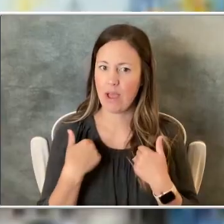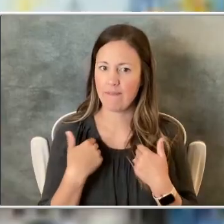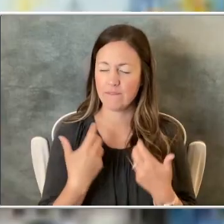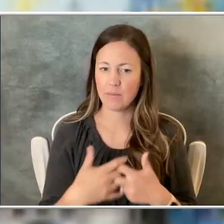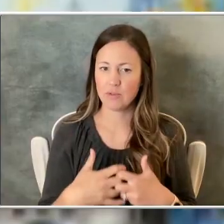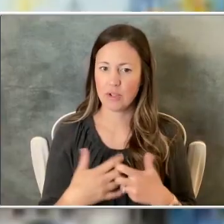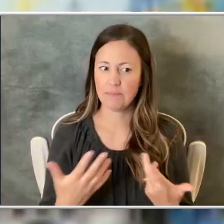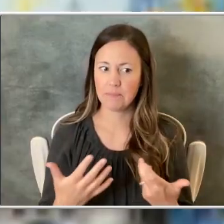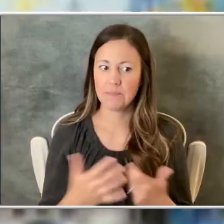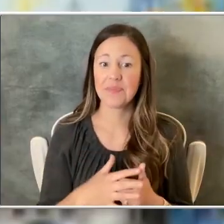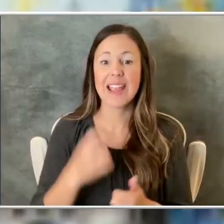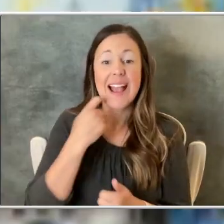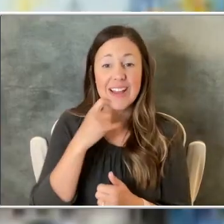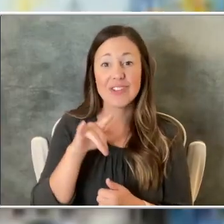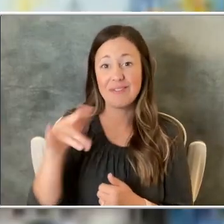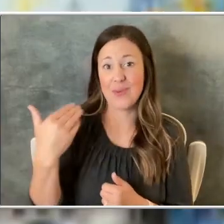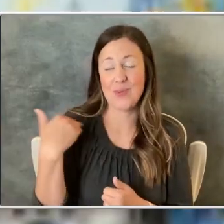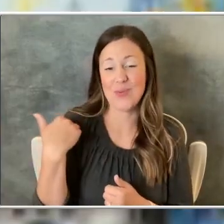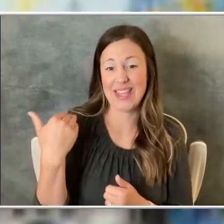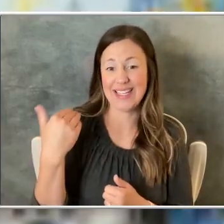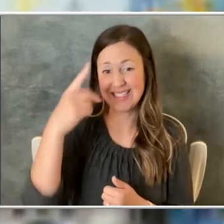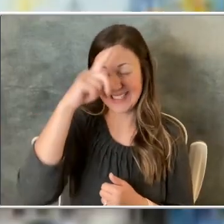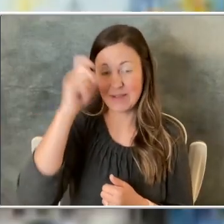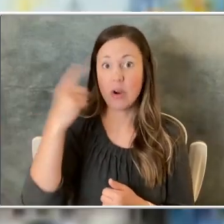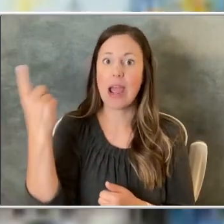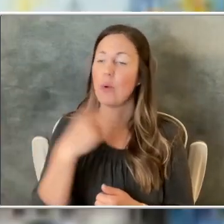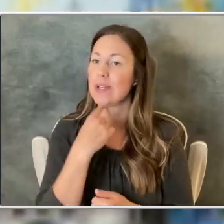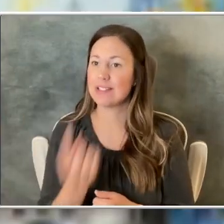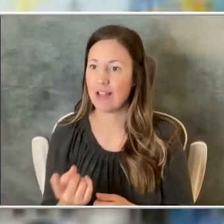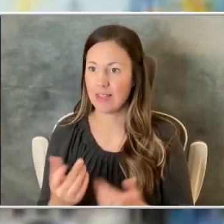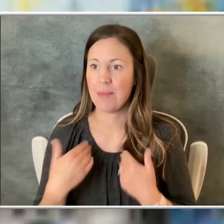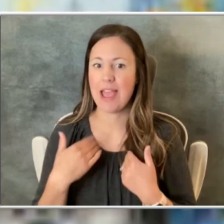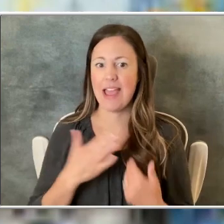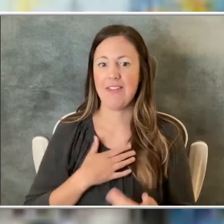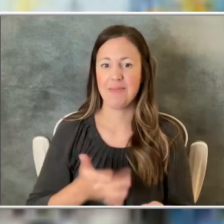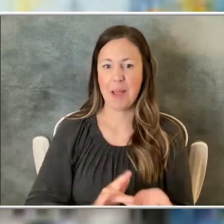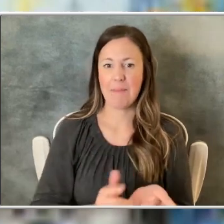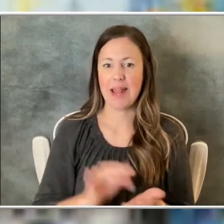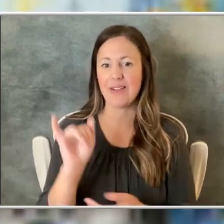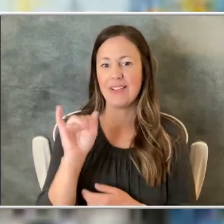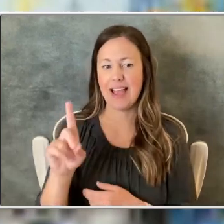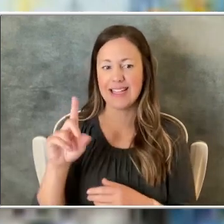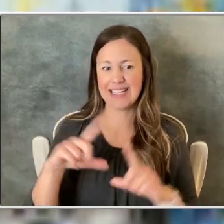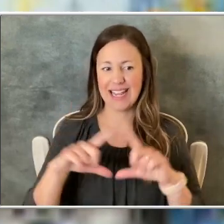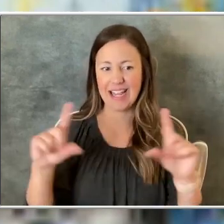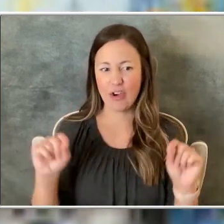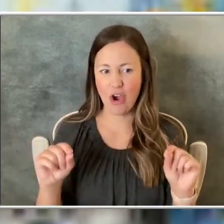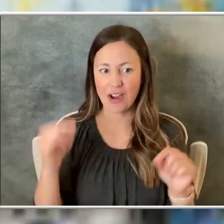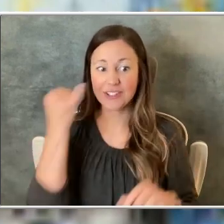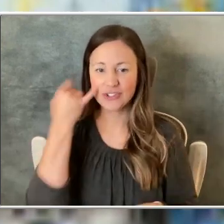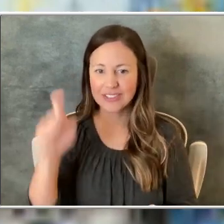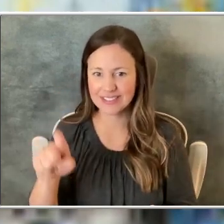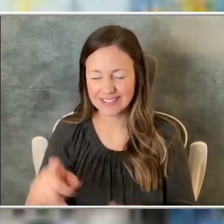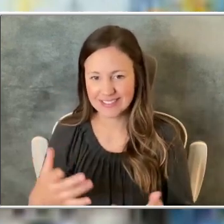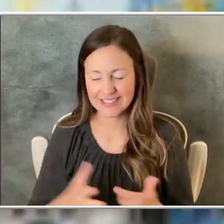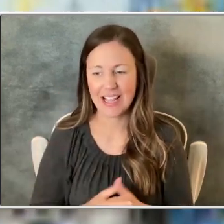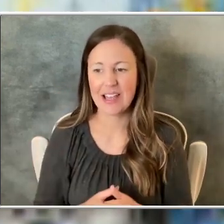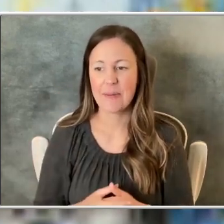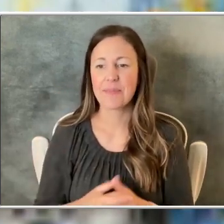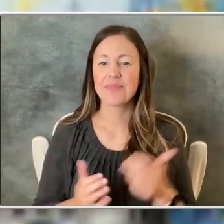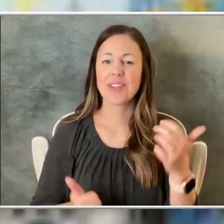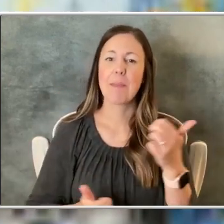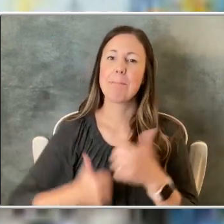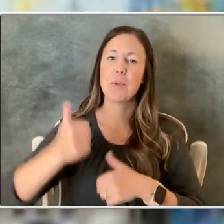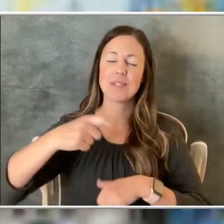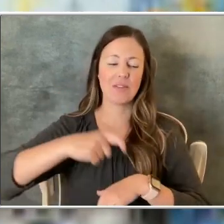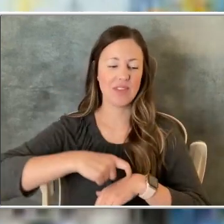I just flew this summer, and I actually always tell them, I always have my medical ID card just in case. And most